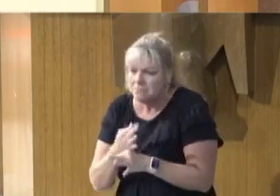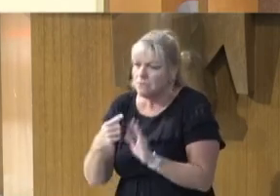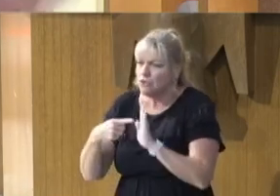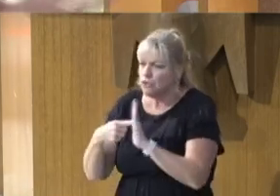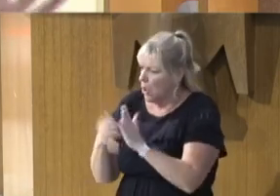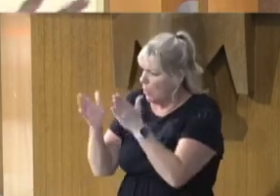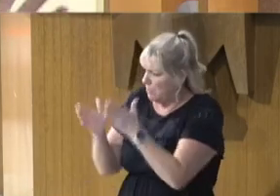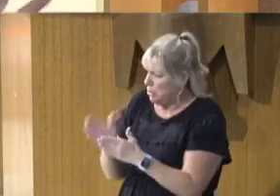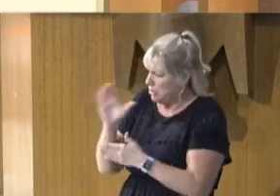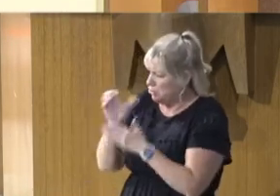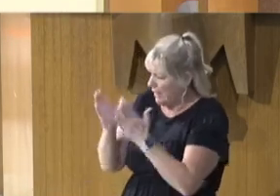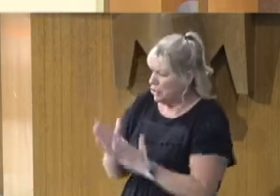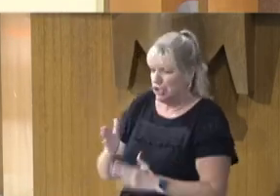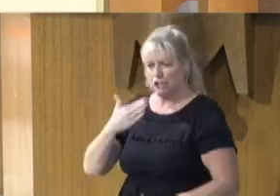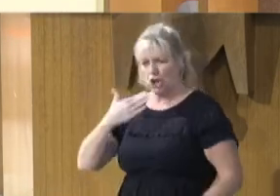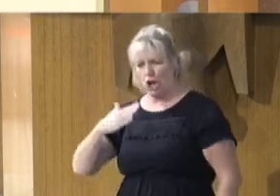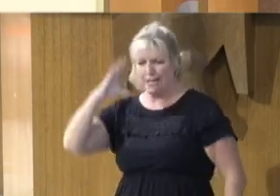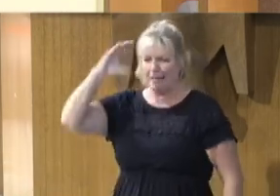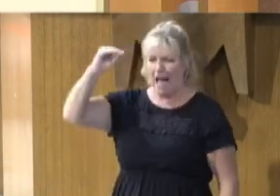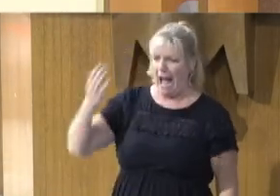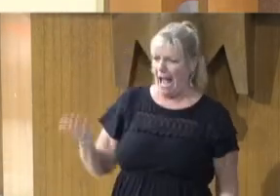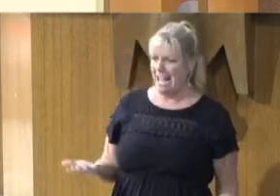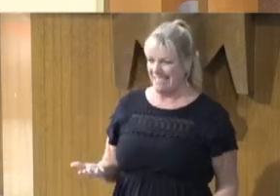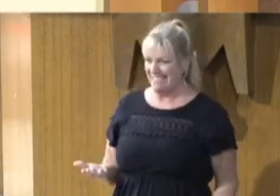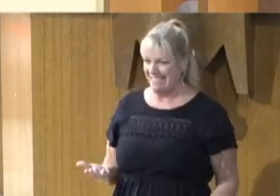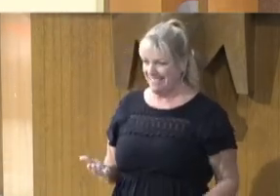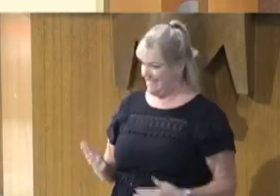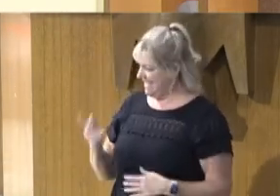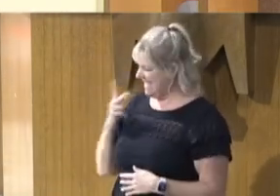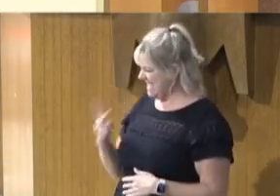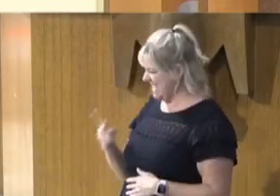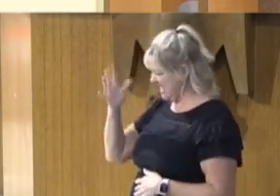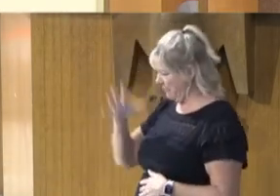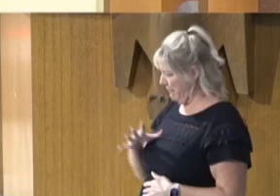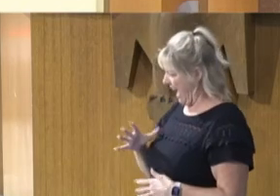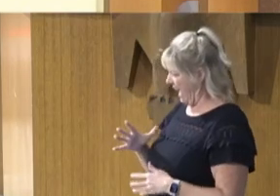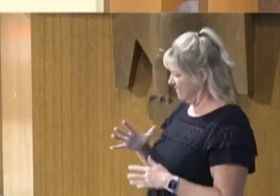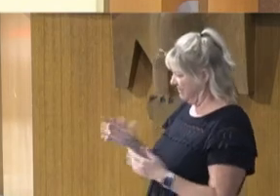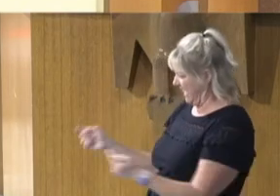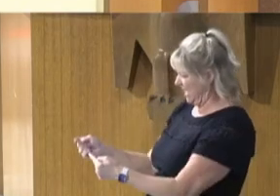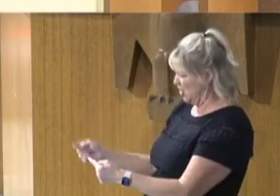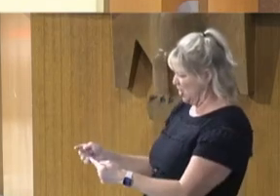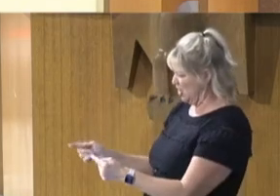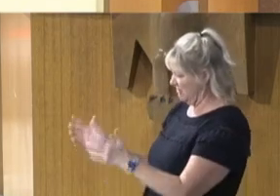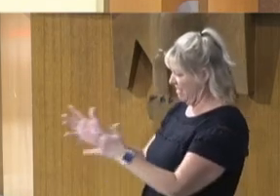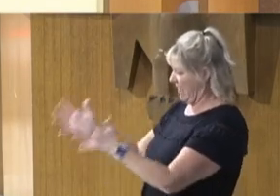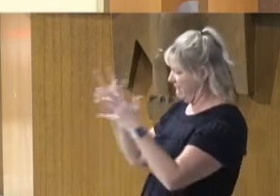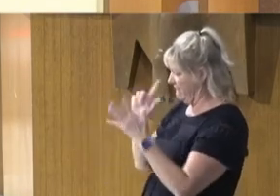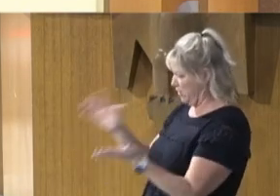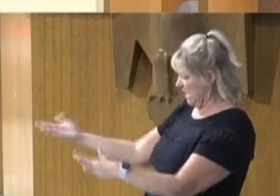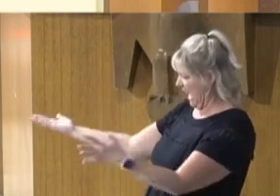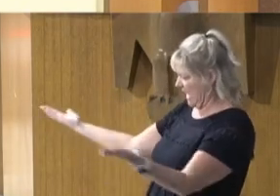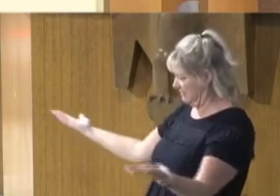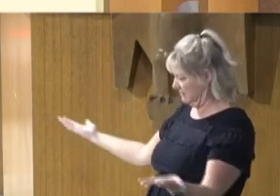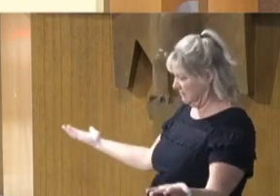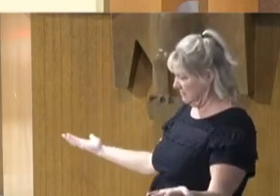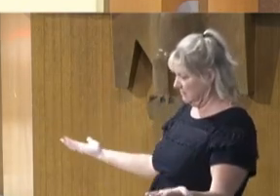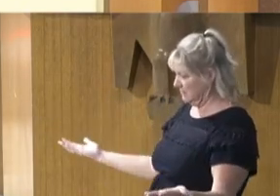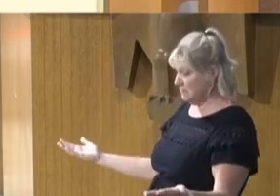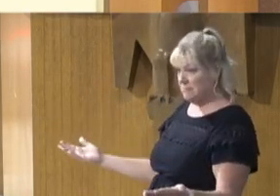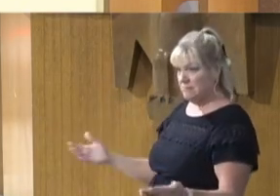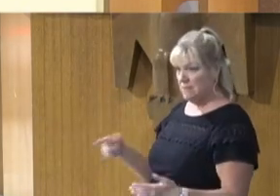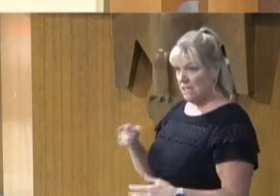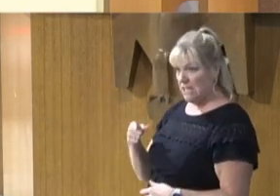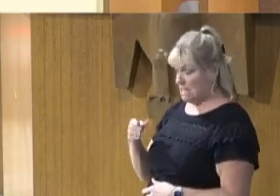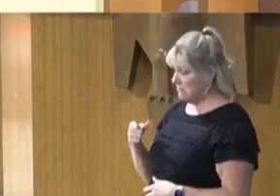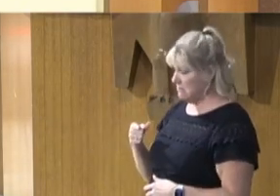just a really good guy. He sees an injured man left for the dead on the side of the road, and it takes